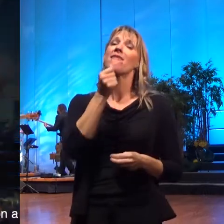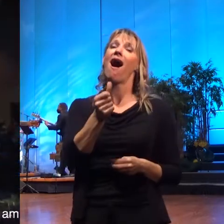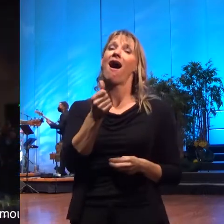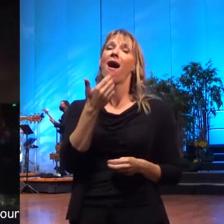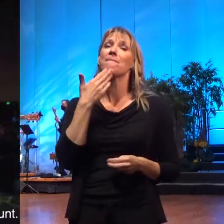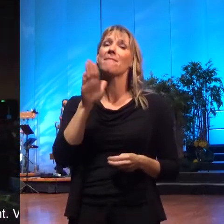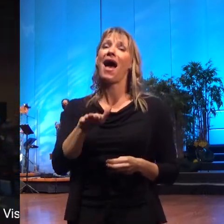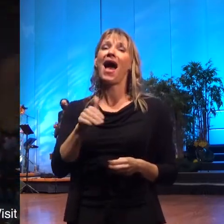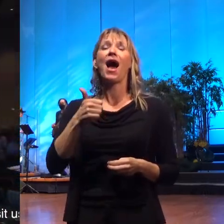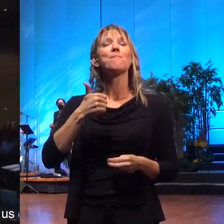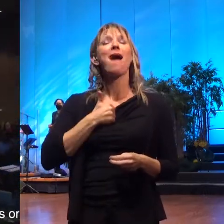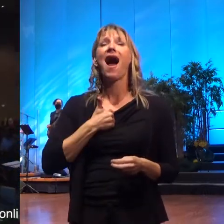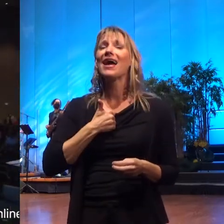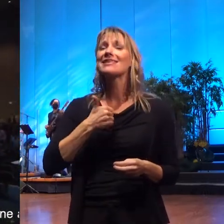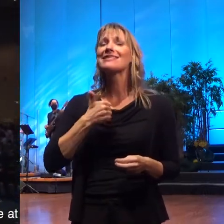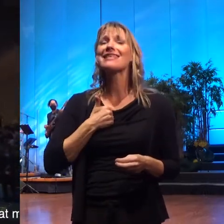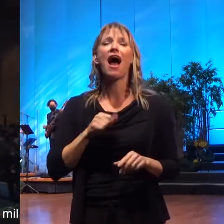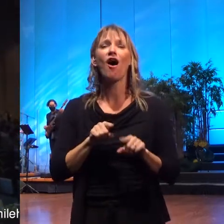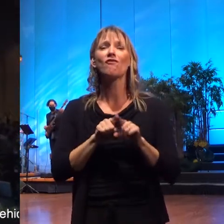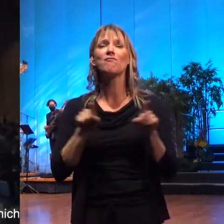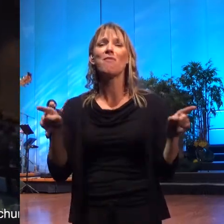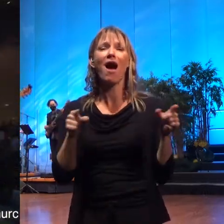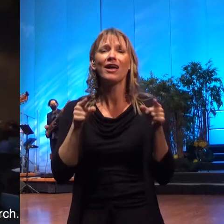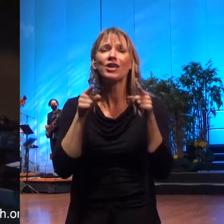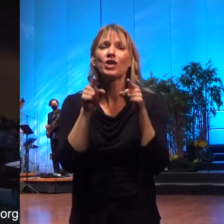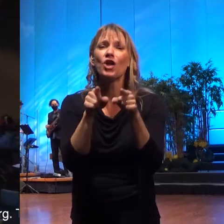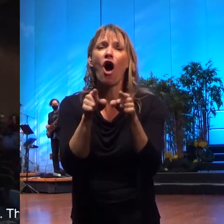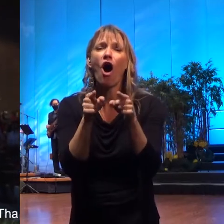I'm not bad myself.